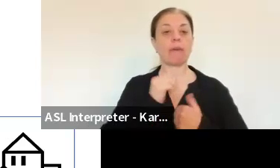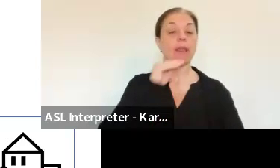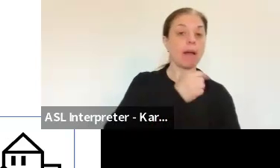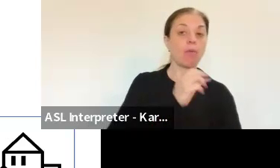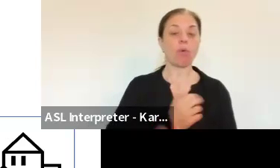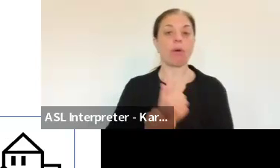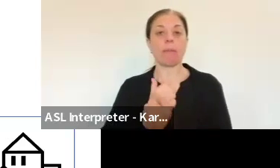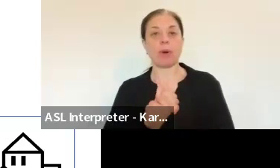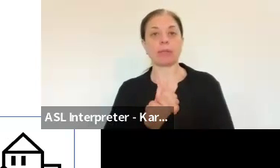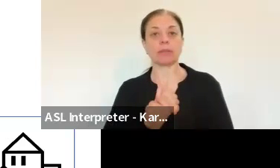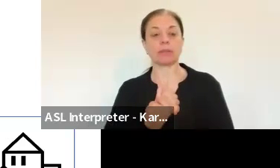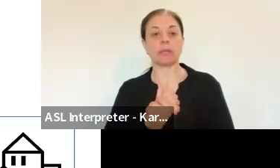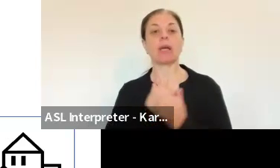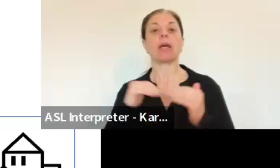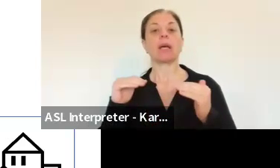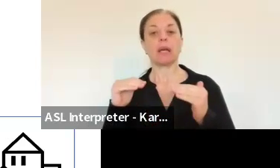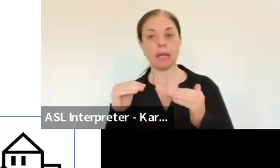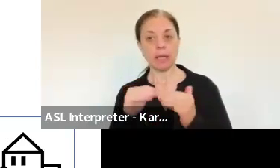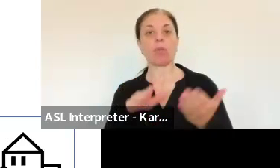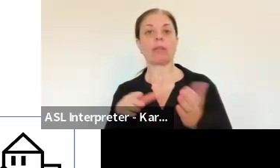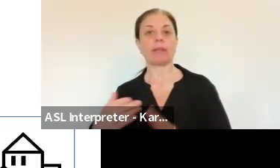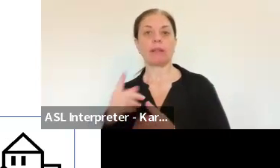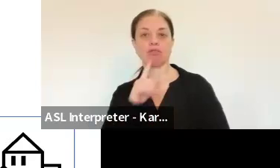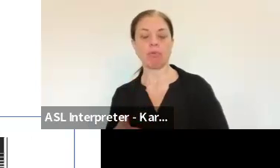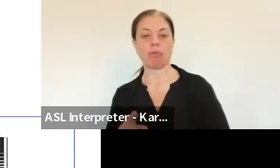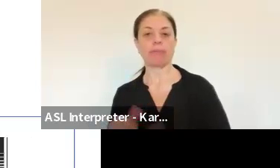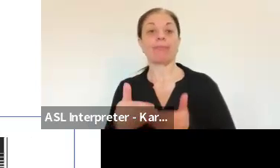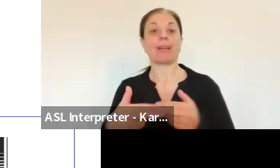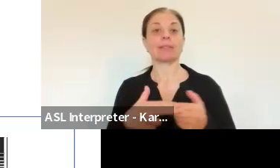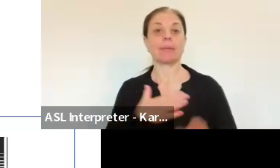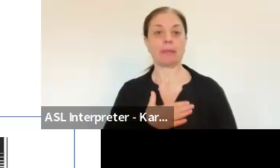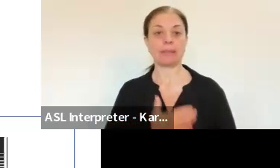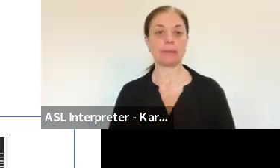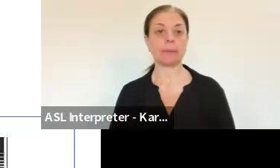embrace an equally deadly truth. Next slide, please.